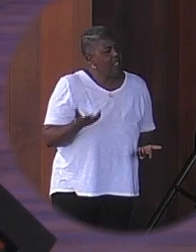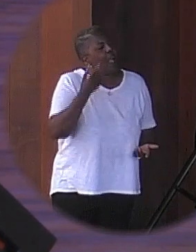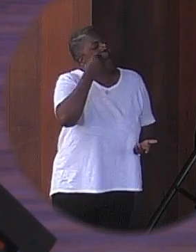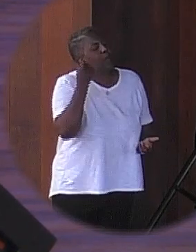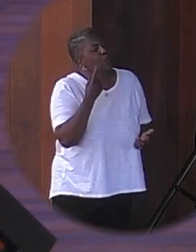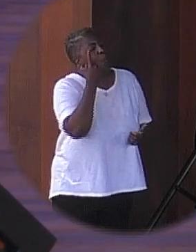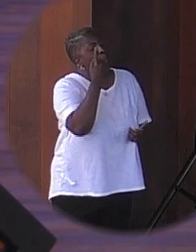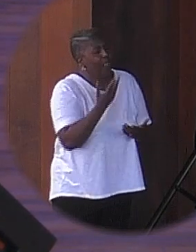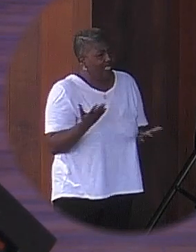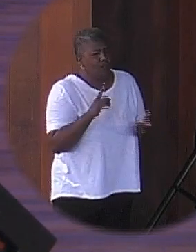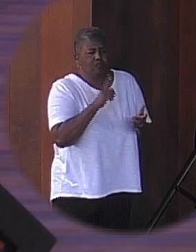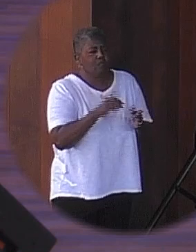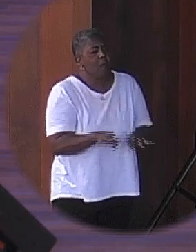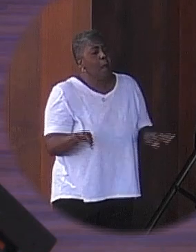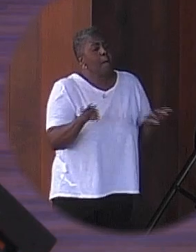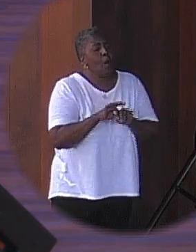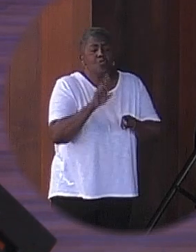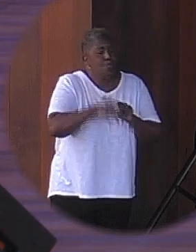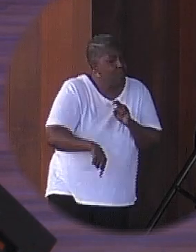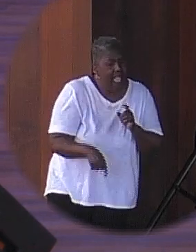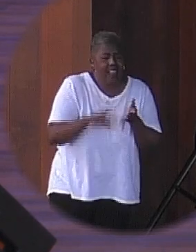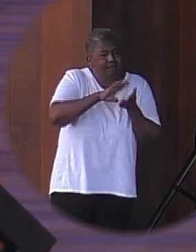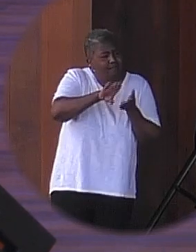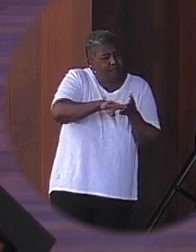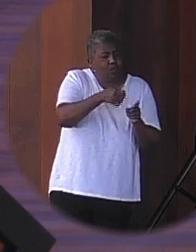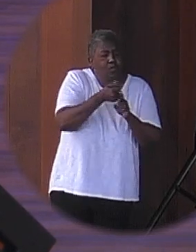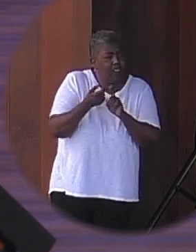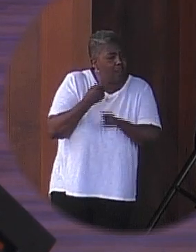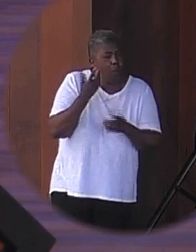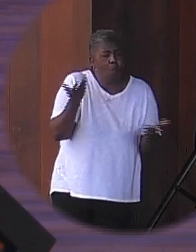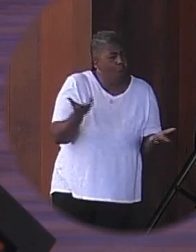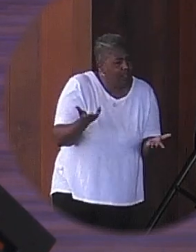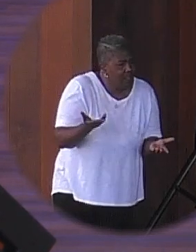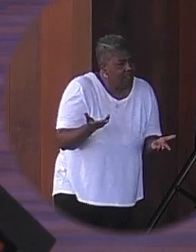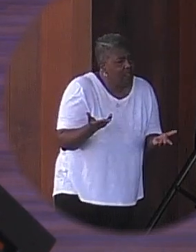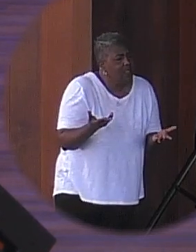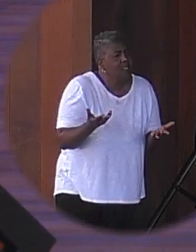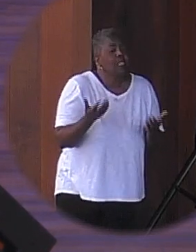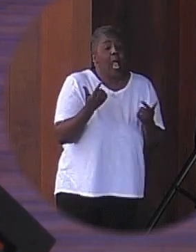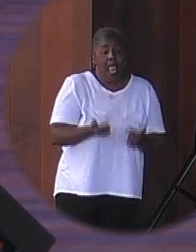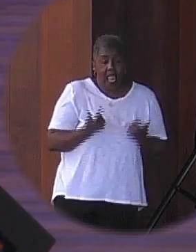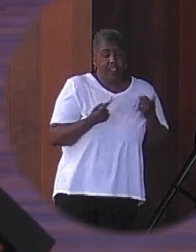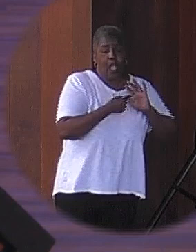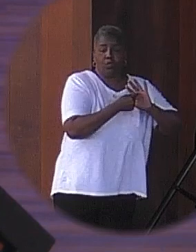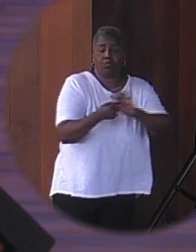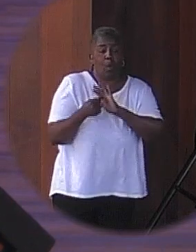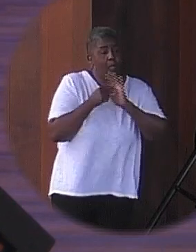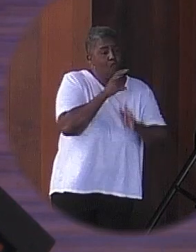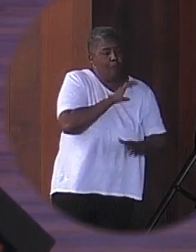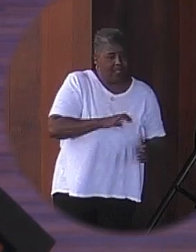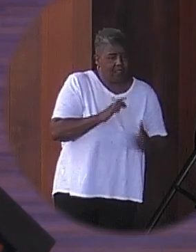Because the one thing you cannot excuse yourself from is living out Christ.